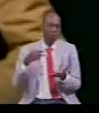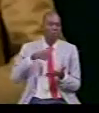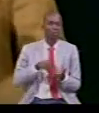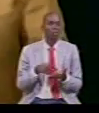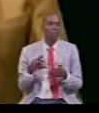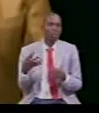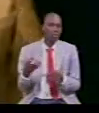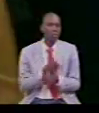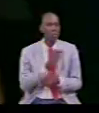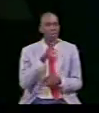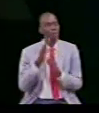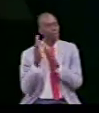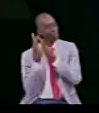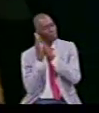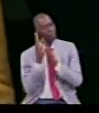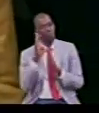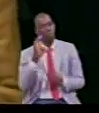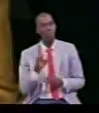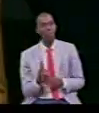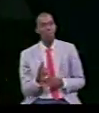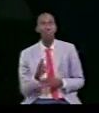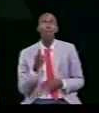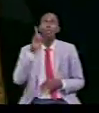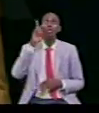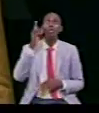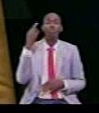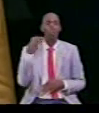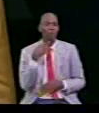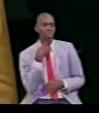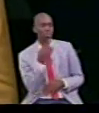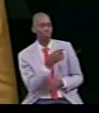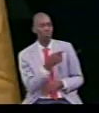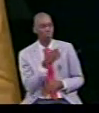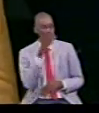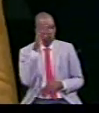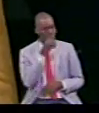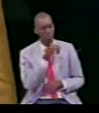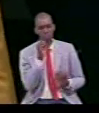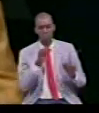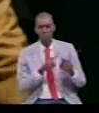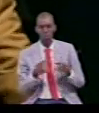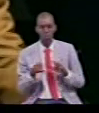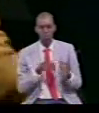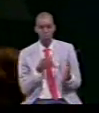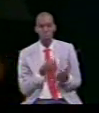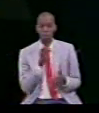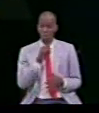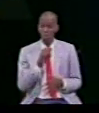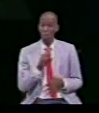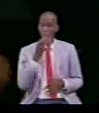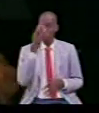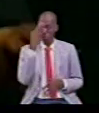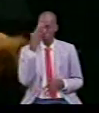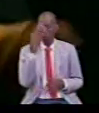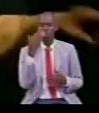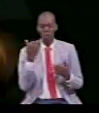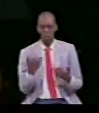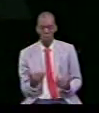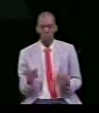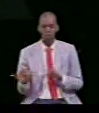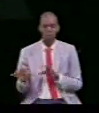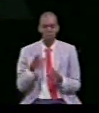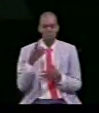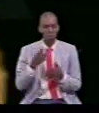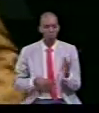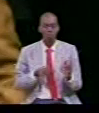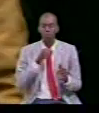up that bed. It was telling him, you couldn't do that before, could you? No, I couldn't do that. Now do what you could